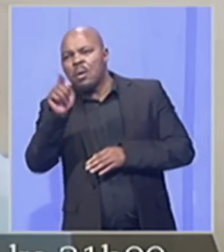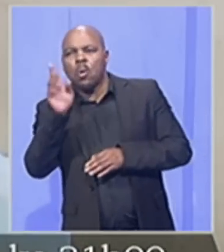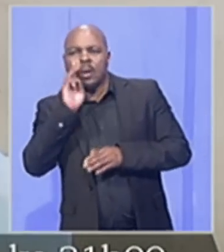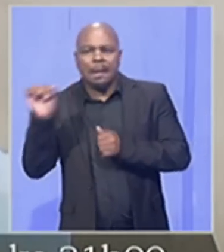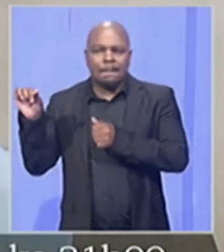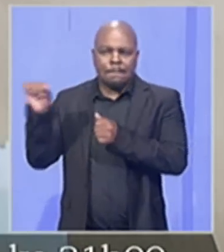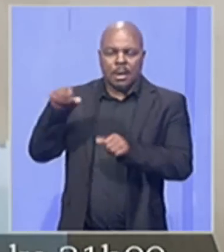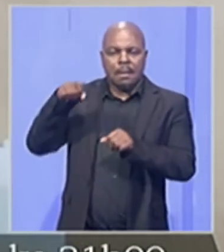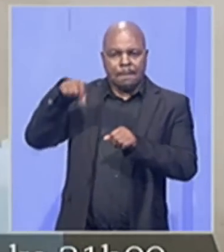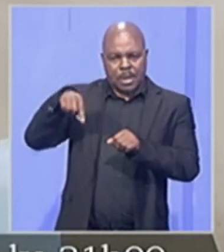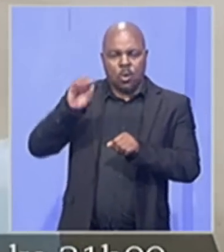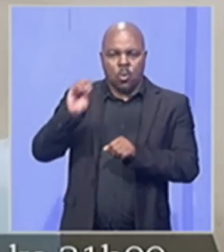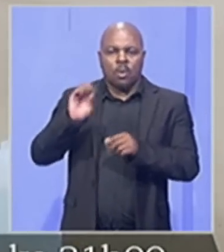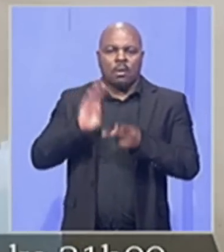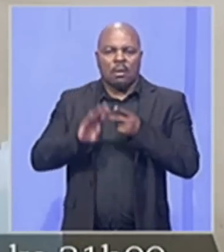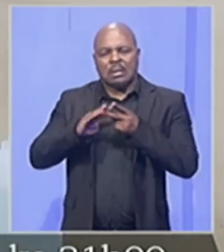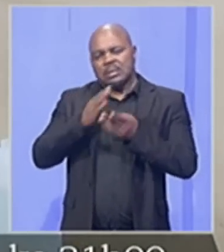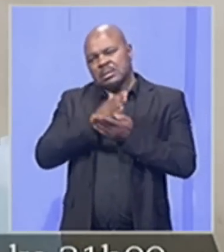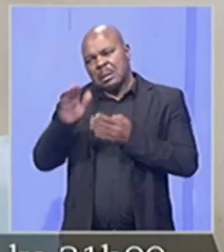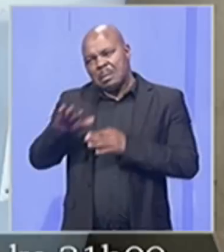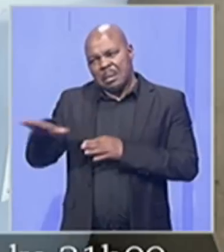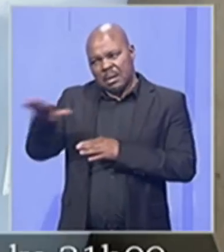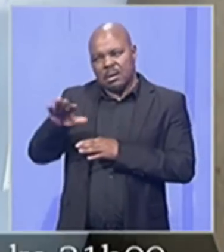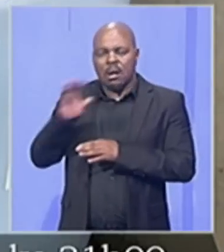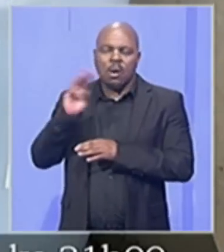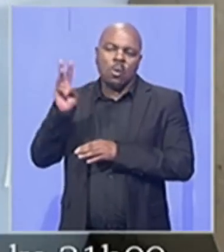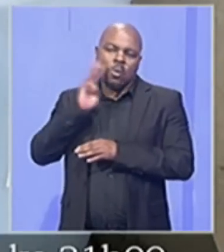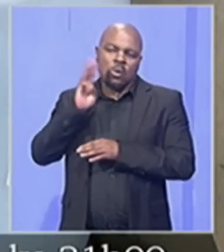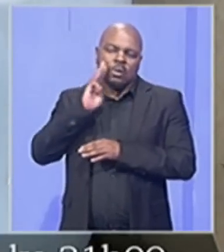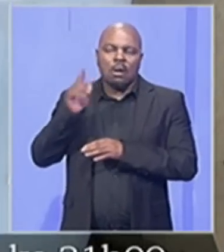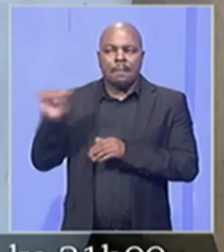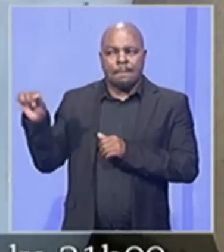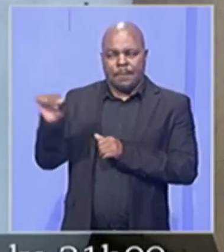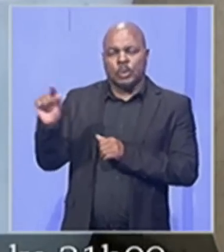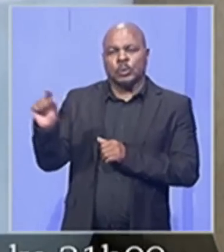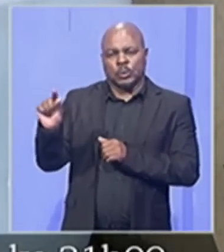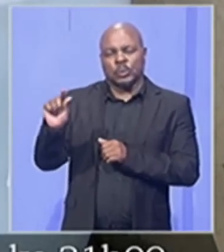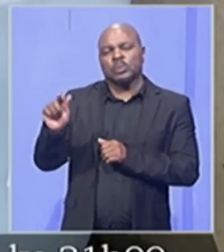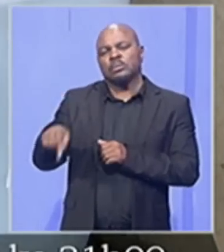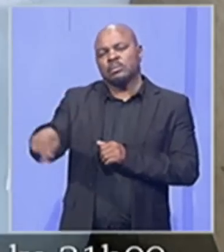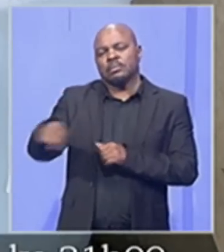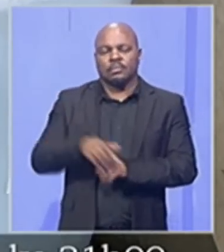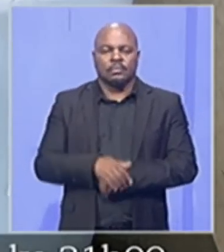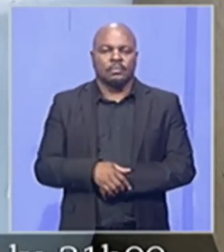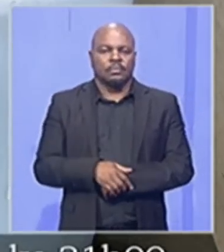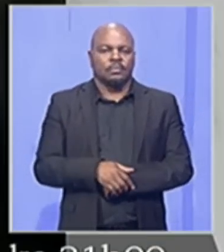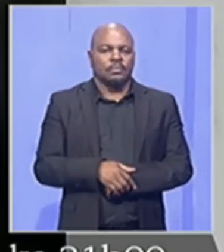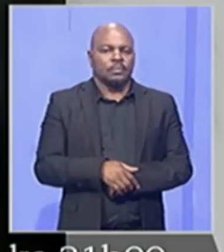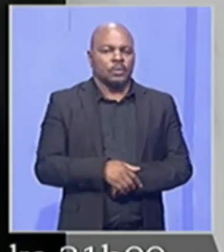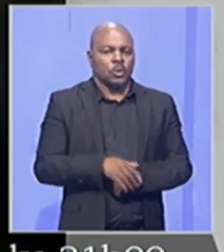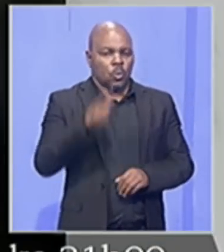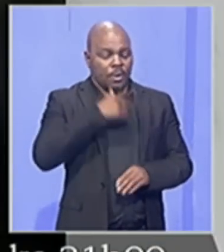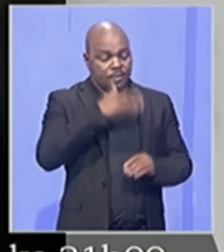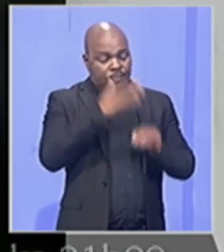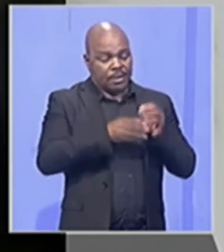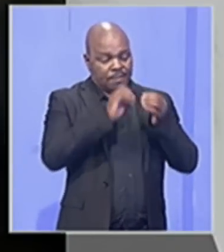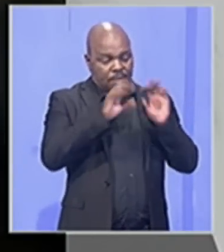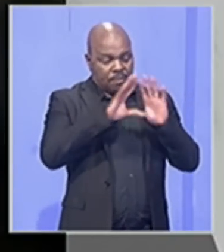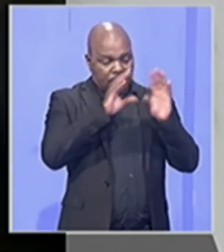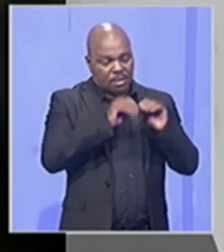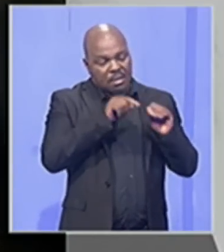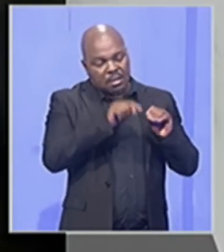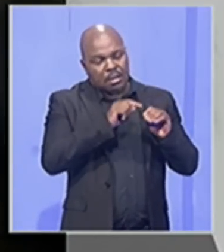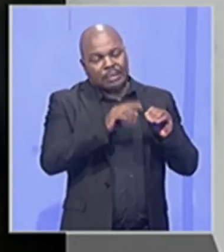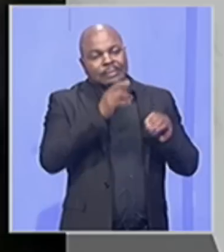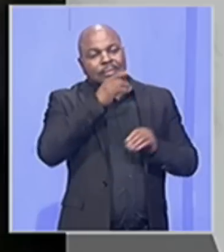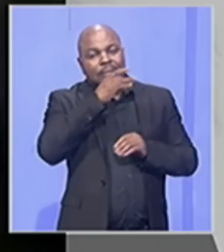ha dibakeng tse ding ho tla nka nako pele dipompo di ka tswa metsi. I'll start with SWAT copies, which was completed on Saturday. So